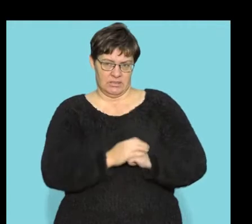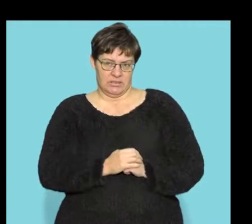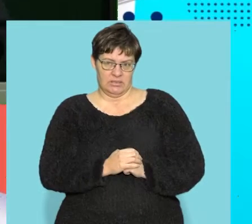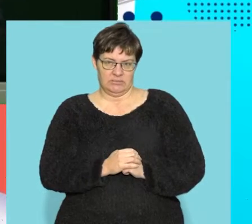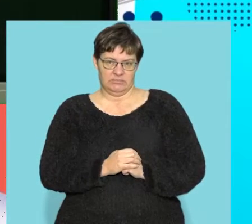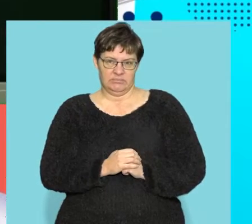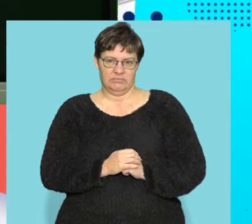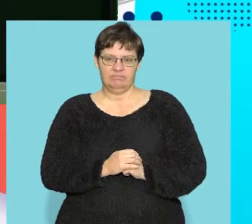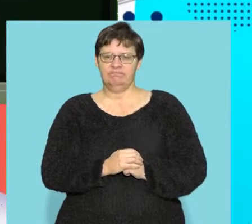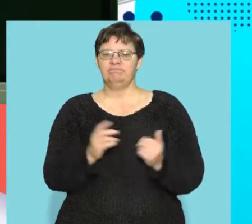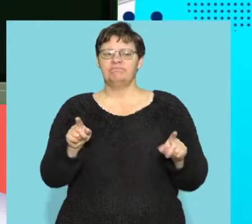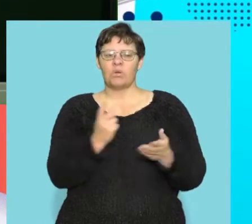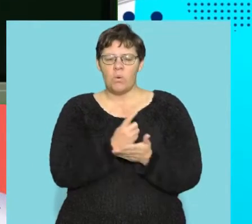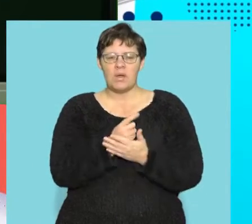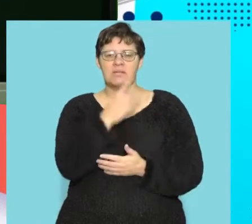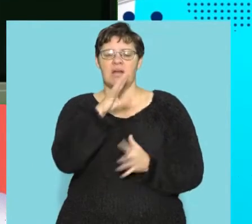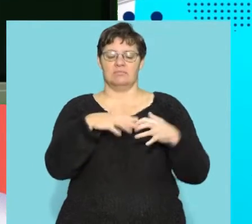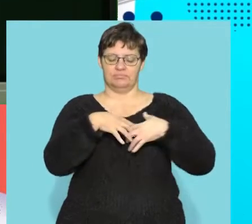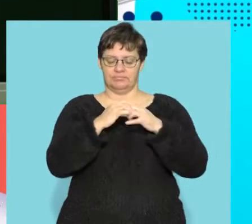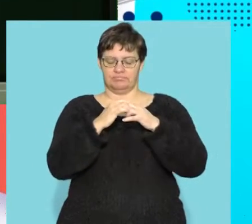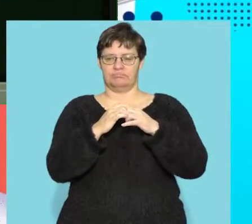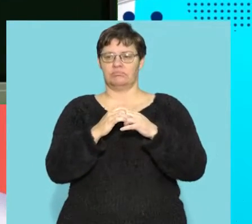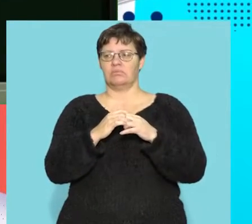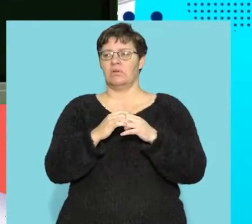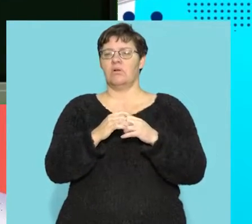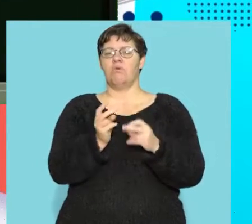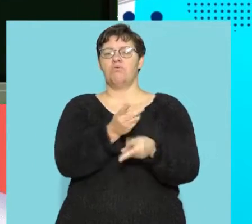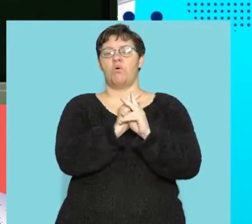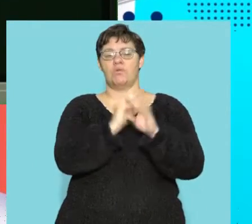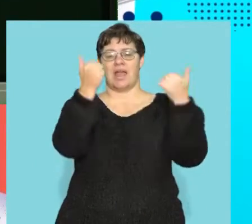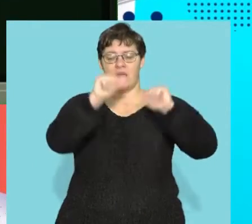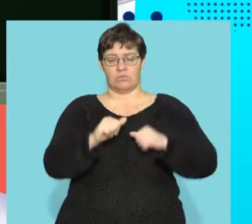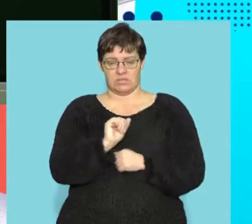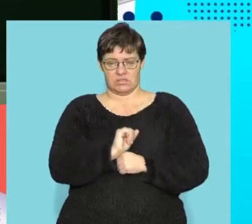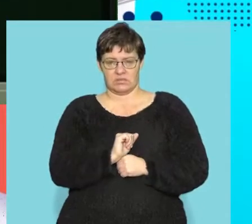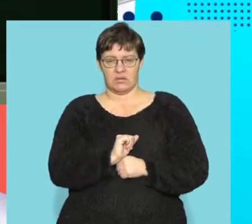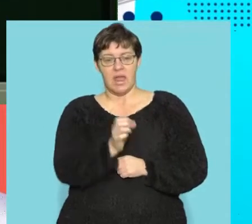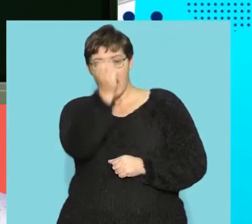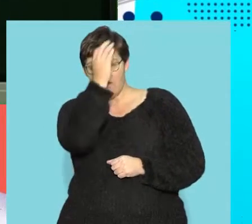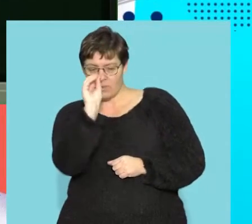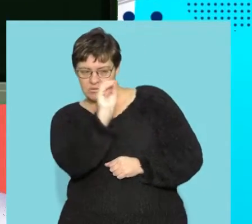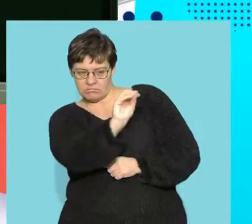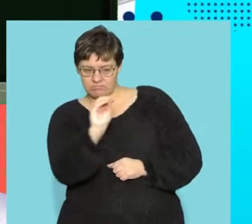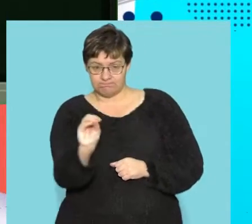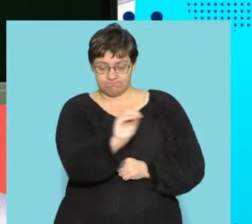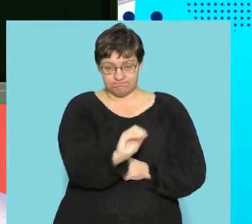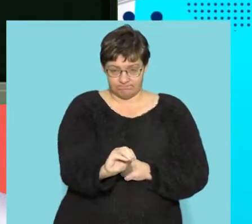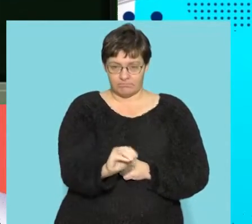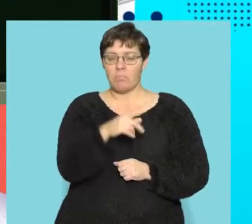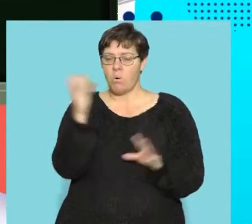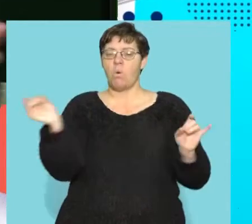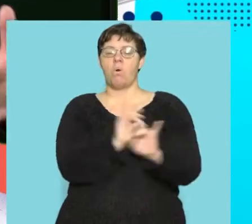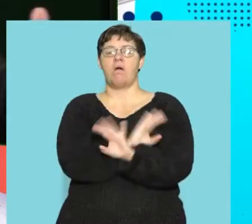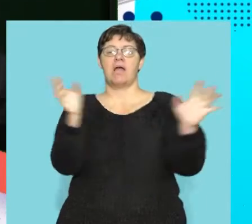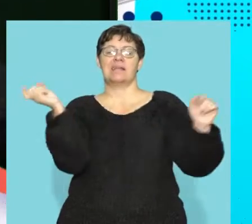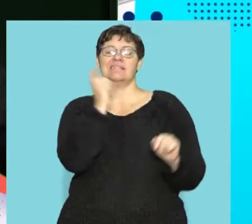always ask learners to draw up the loan account so that you can see, put in the information, and then it becomes much